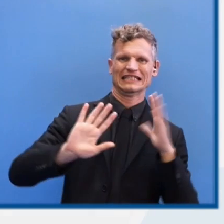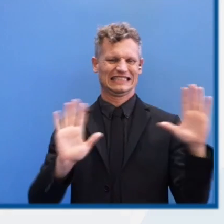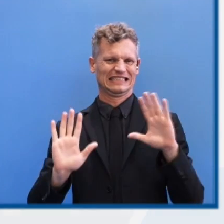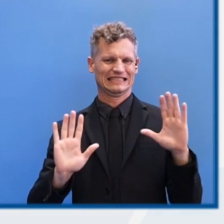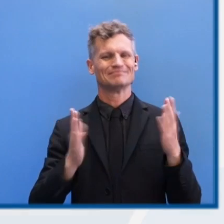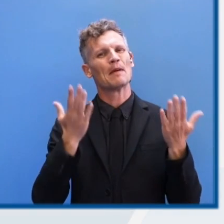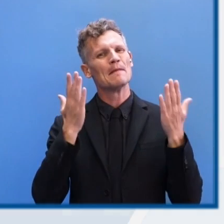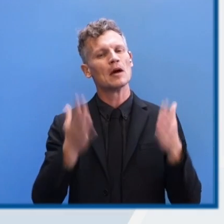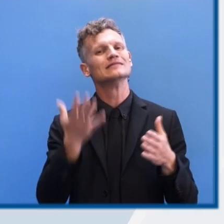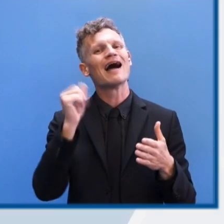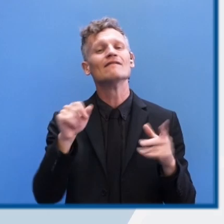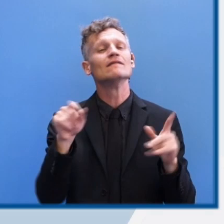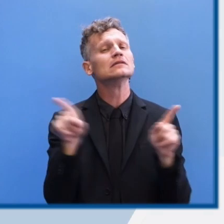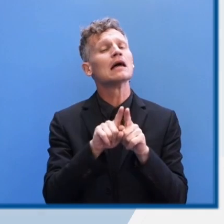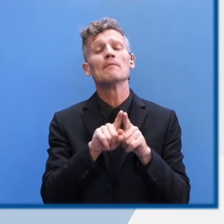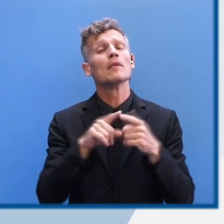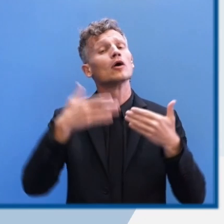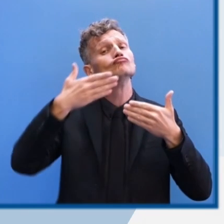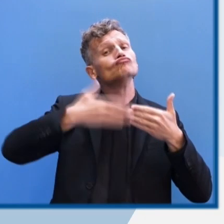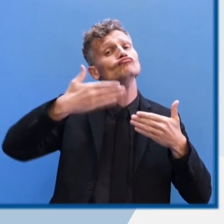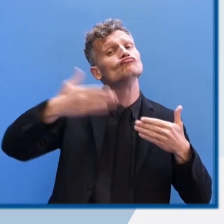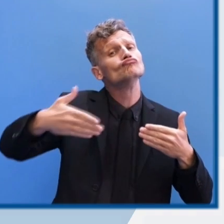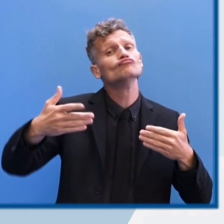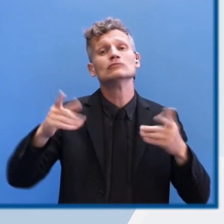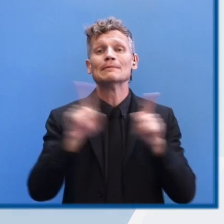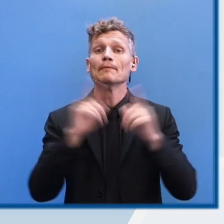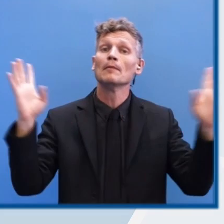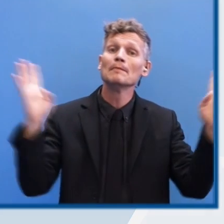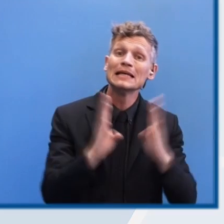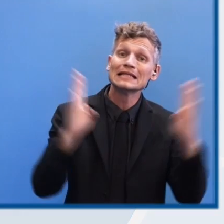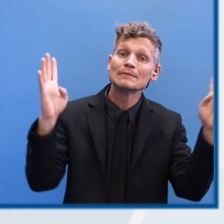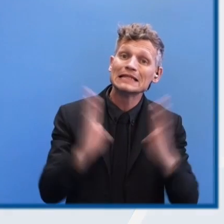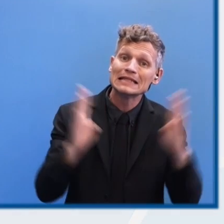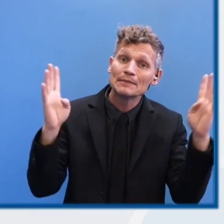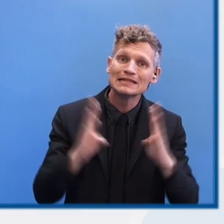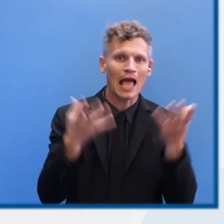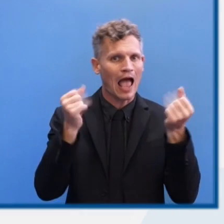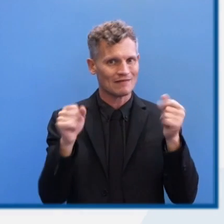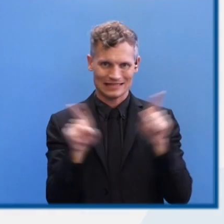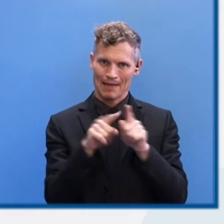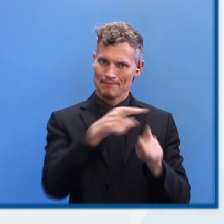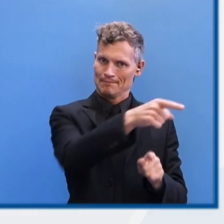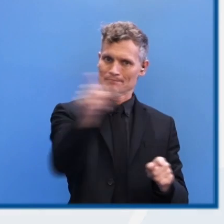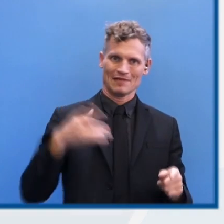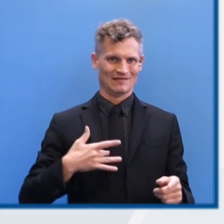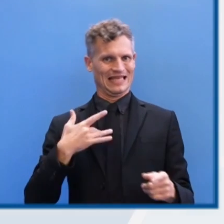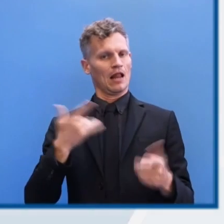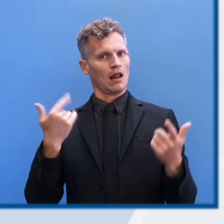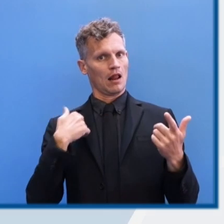meetings, do common preparatory work, that you perform